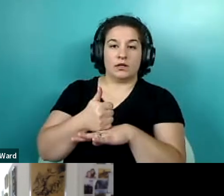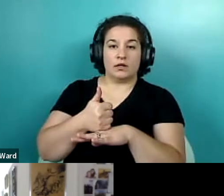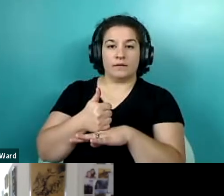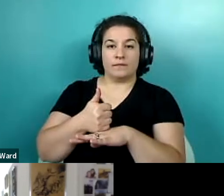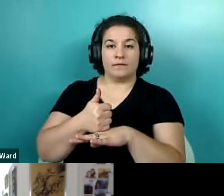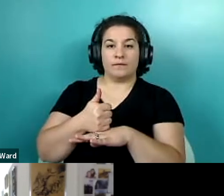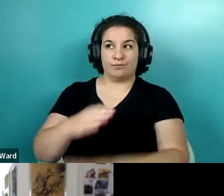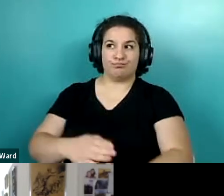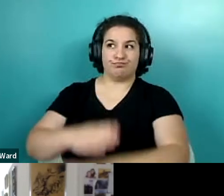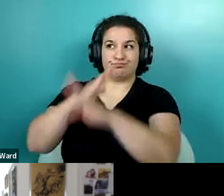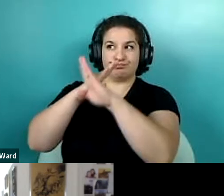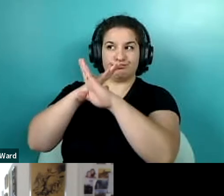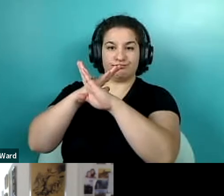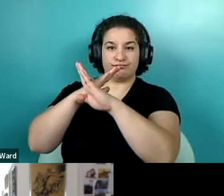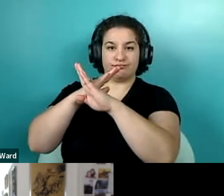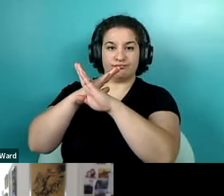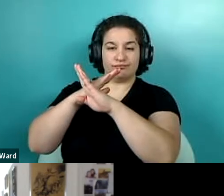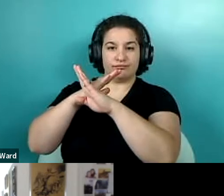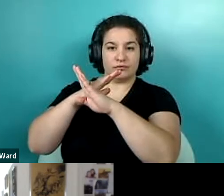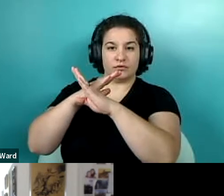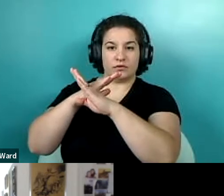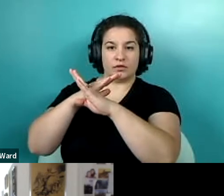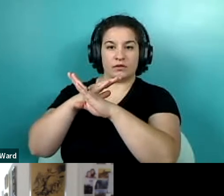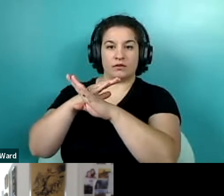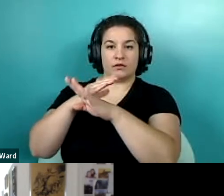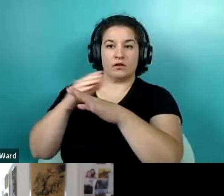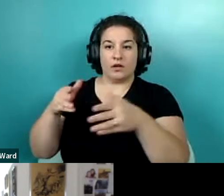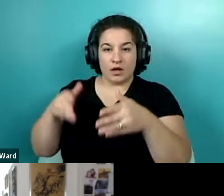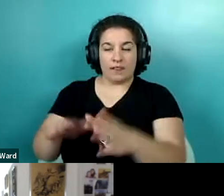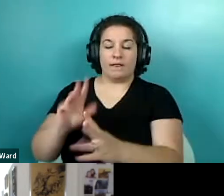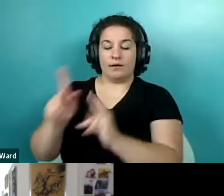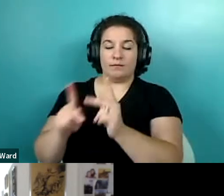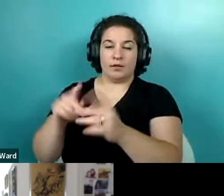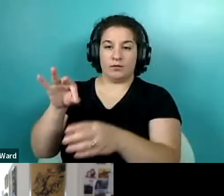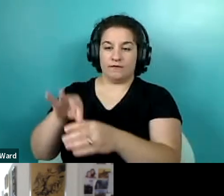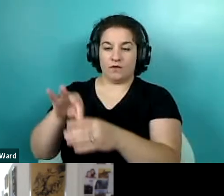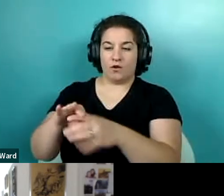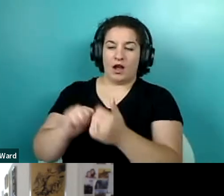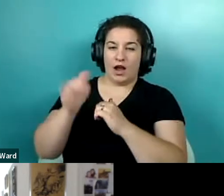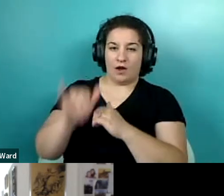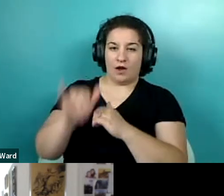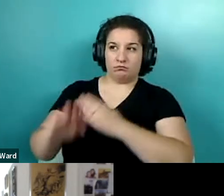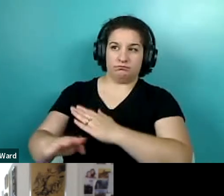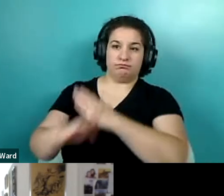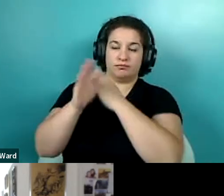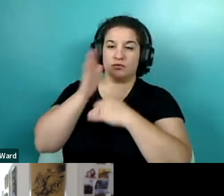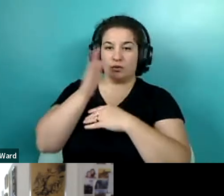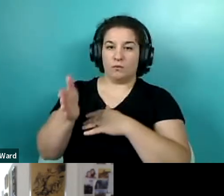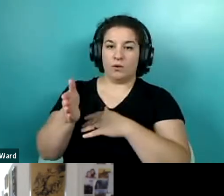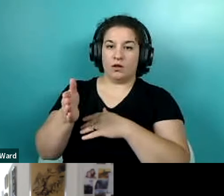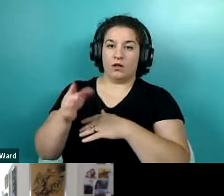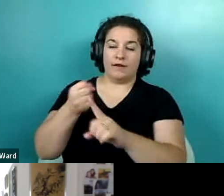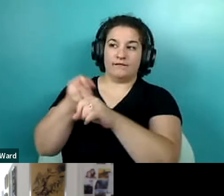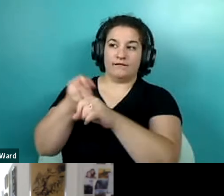barriers to enable people to vote, how that will have an adverse effect on disabled people